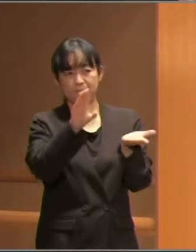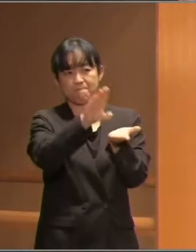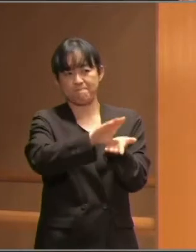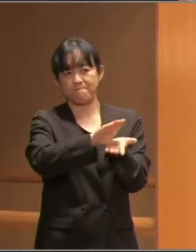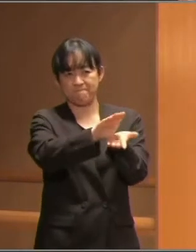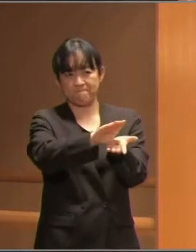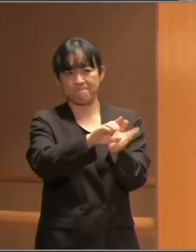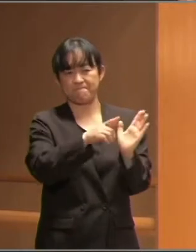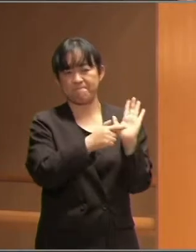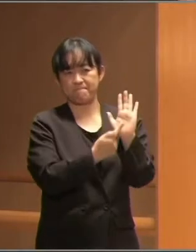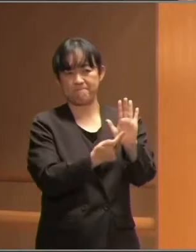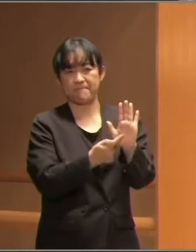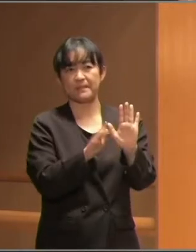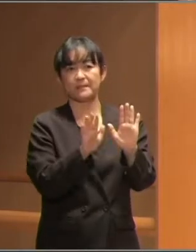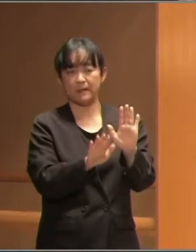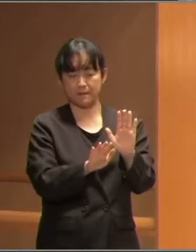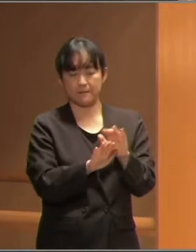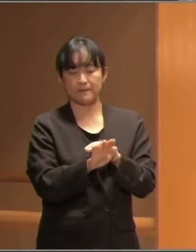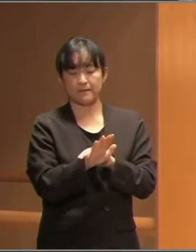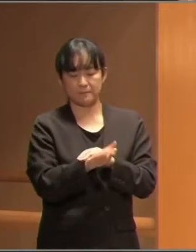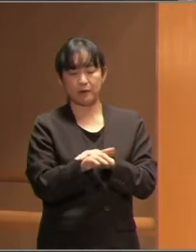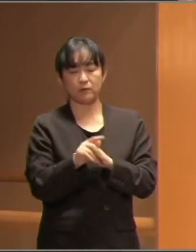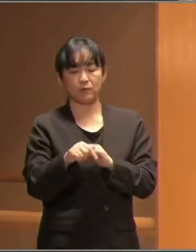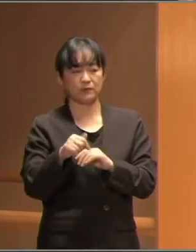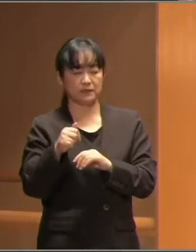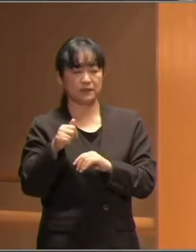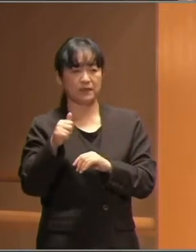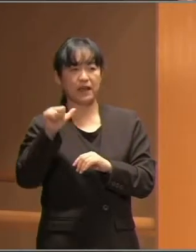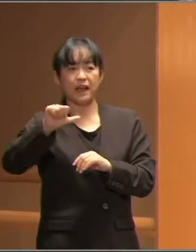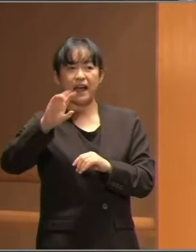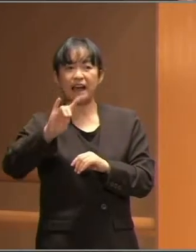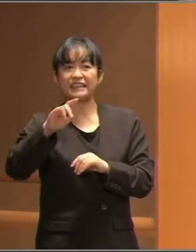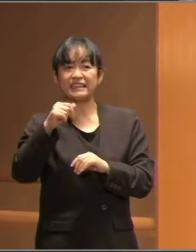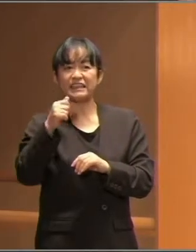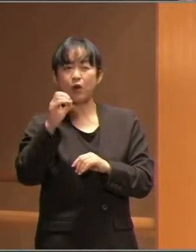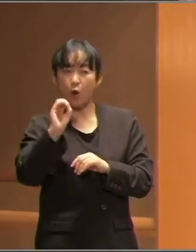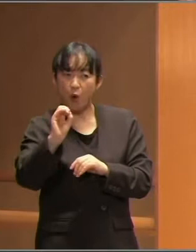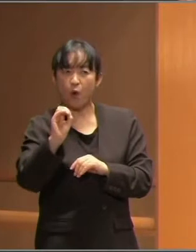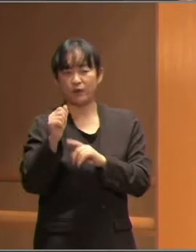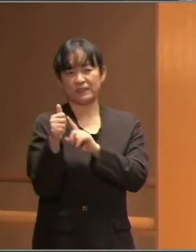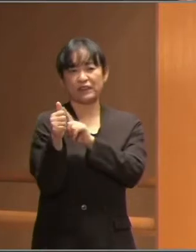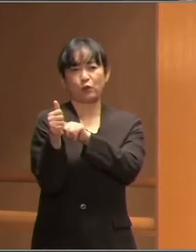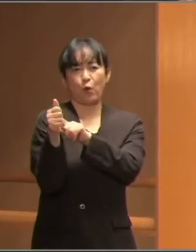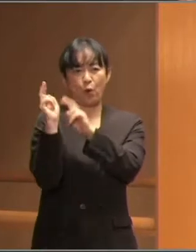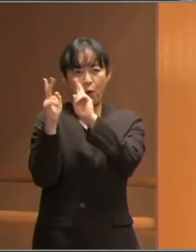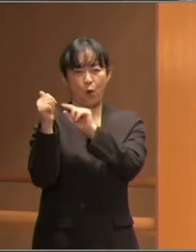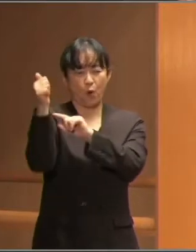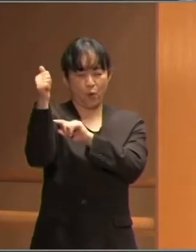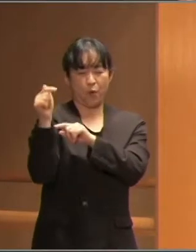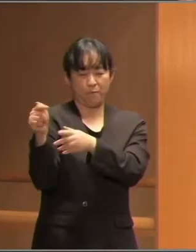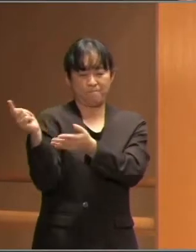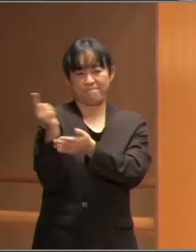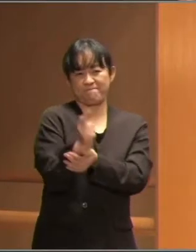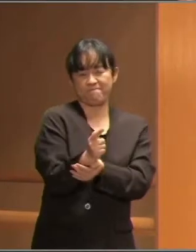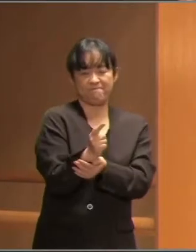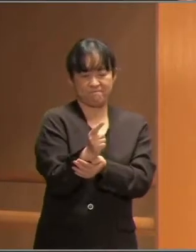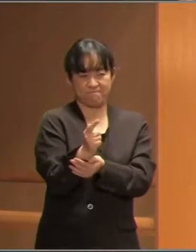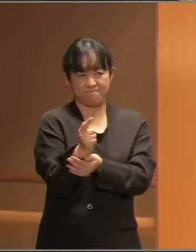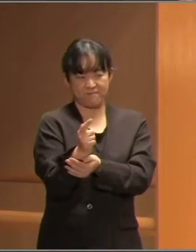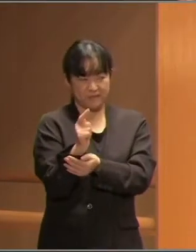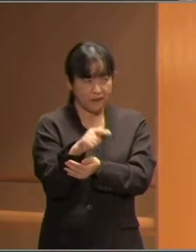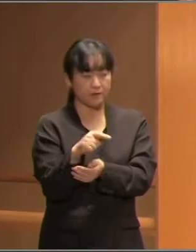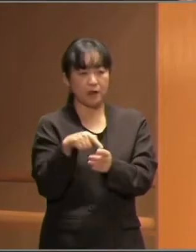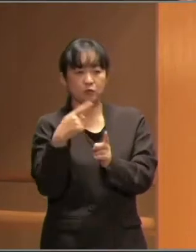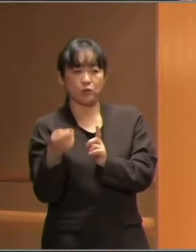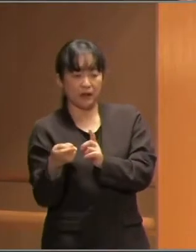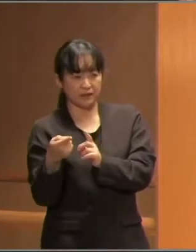Motor Show. And Mr. Akio Toyota visited our booth. And also